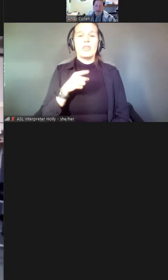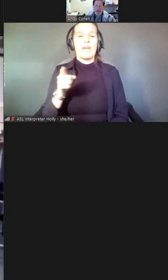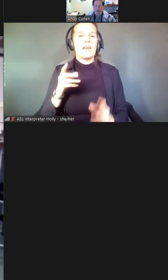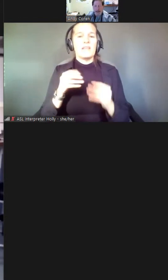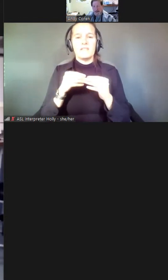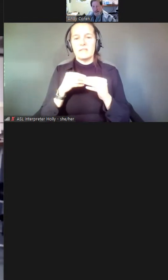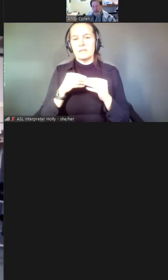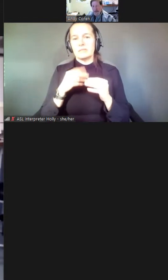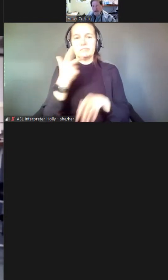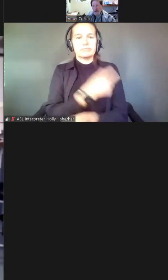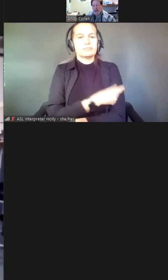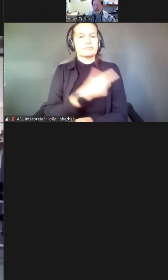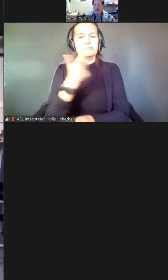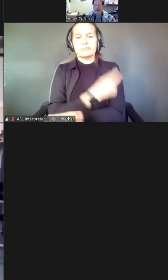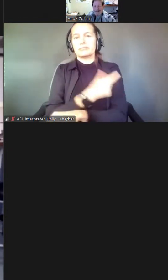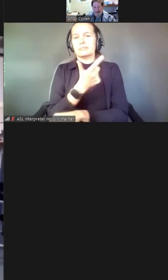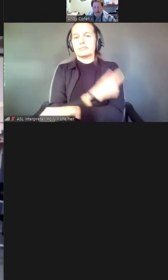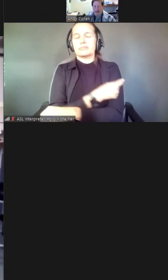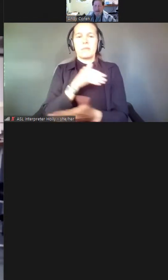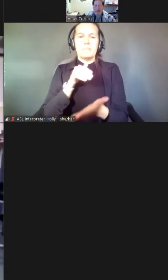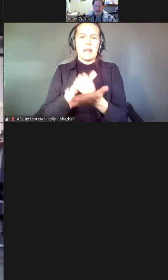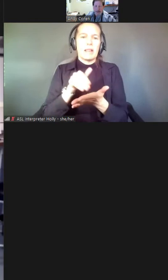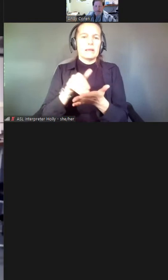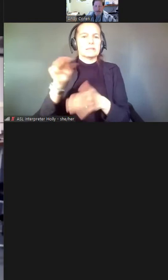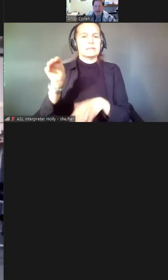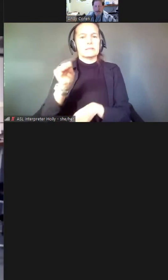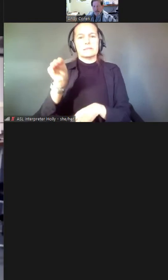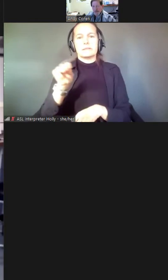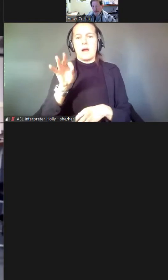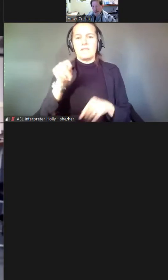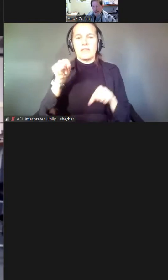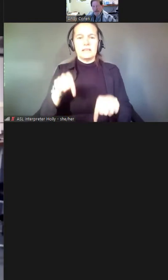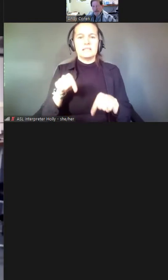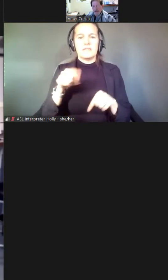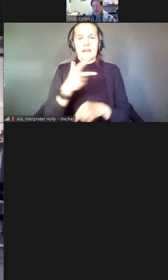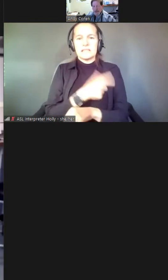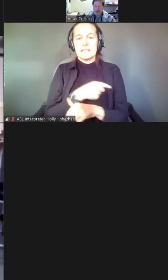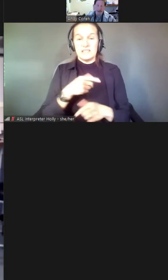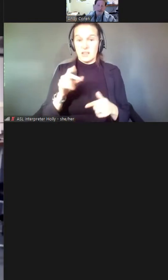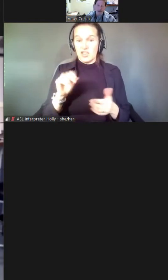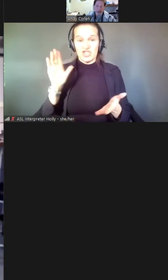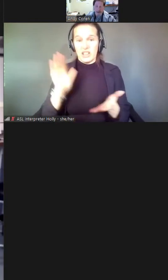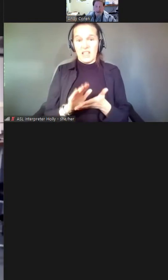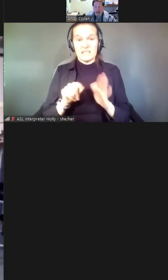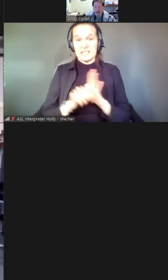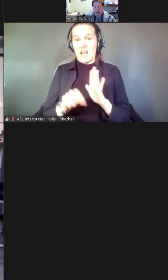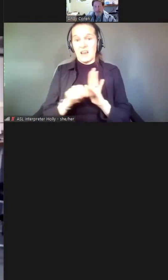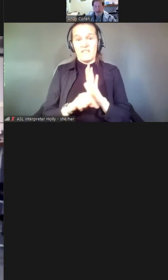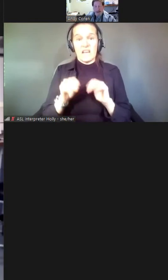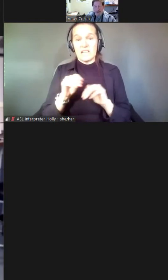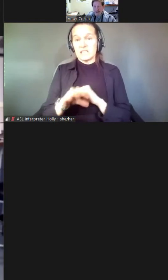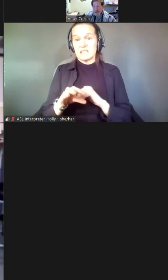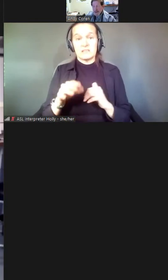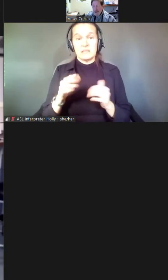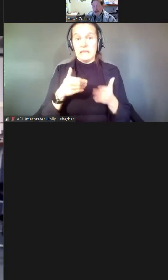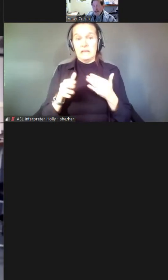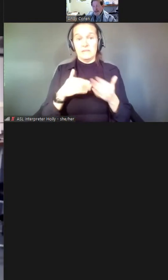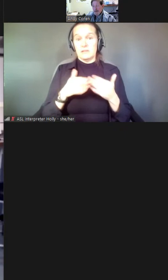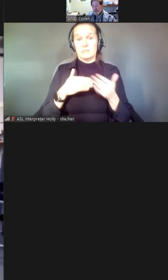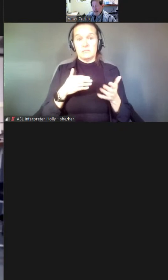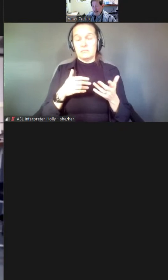of these vaccines. There is less side effects that they're reporting even during the